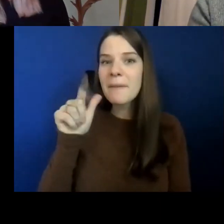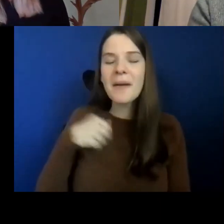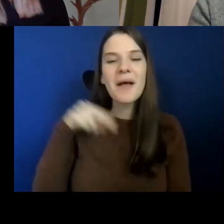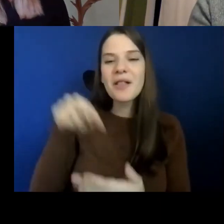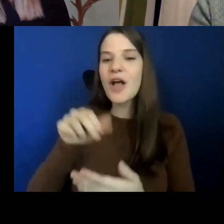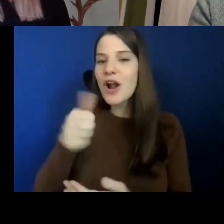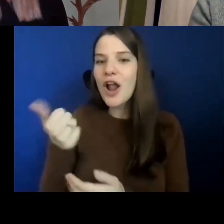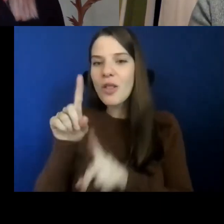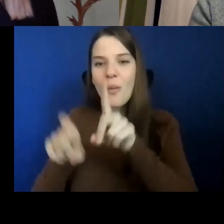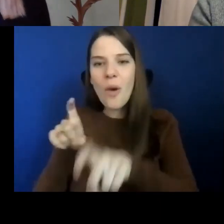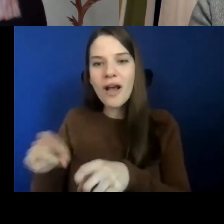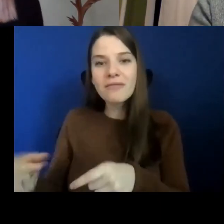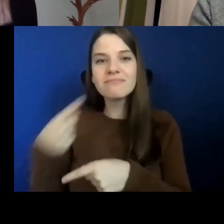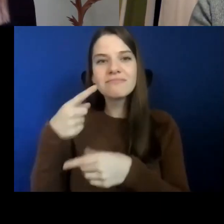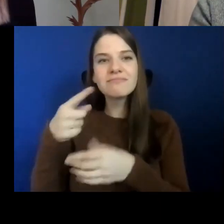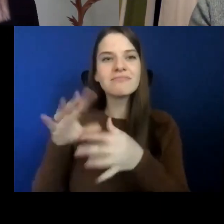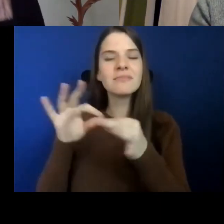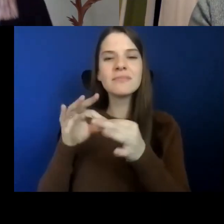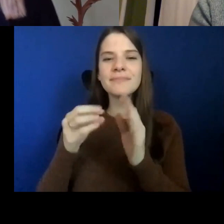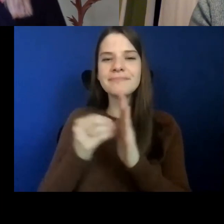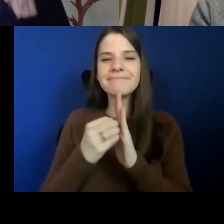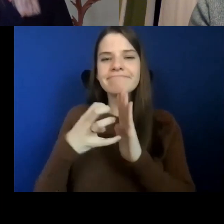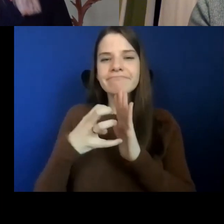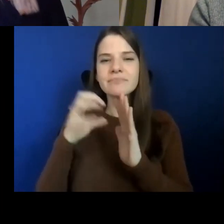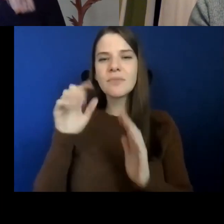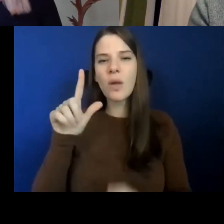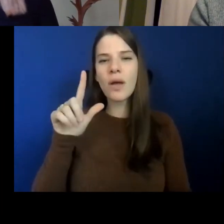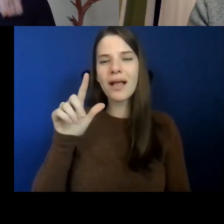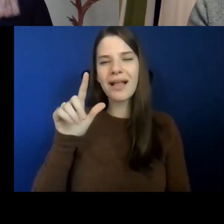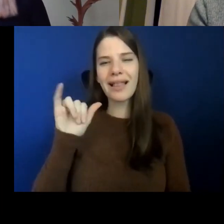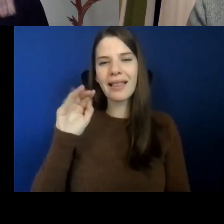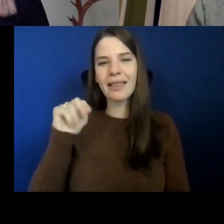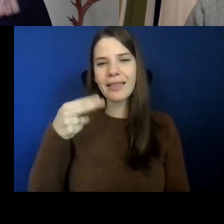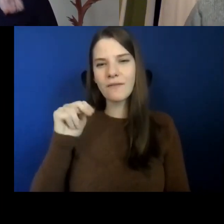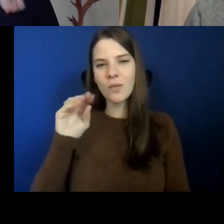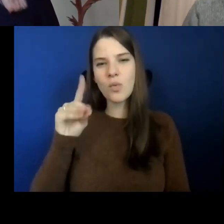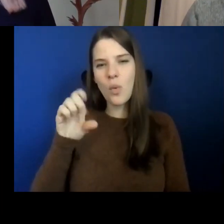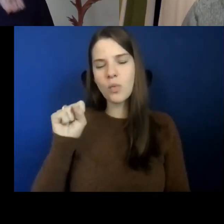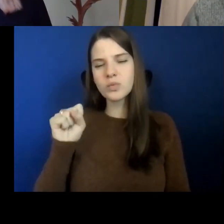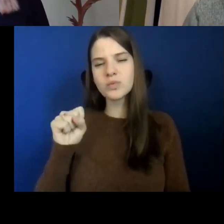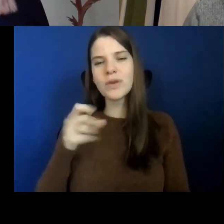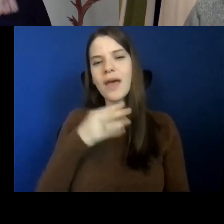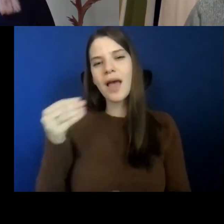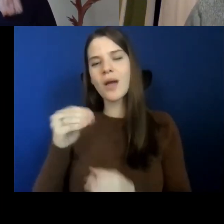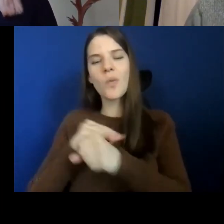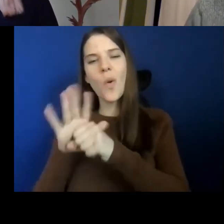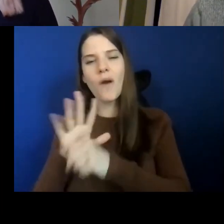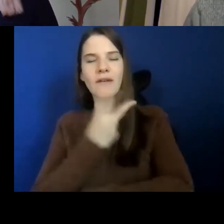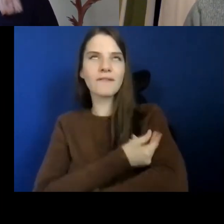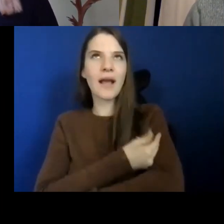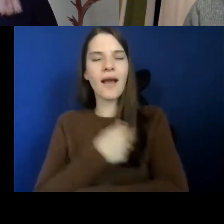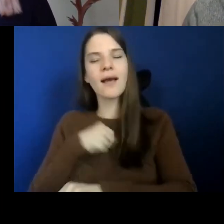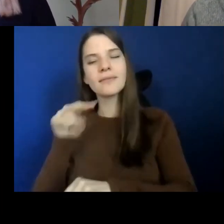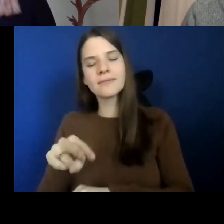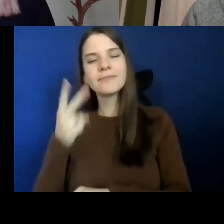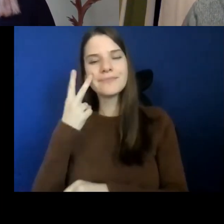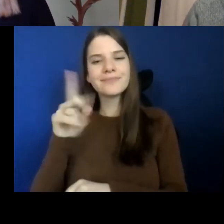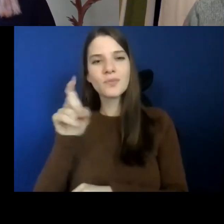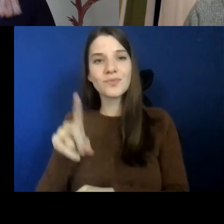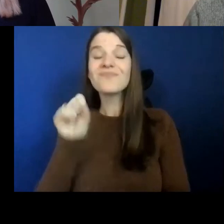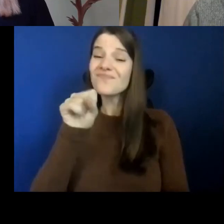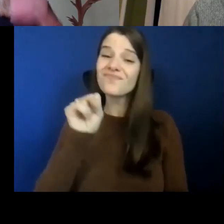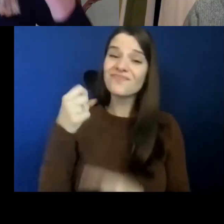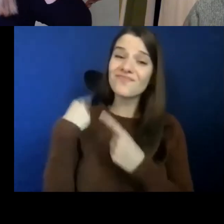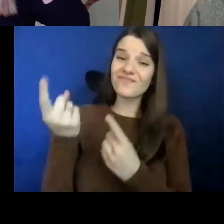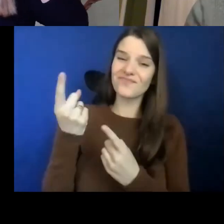the questions about the enlarged nodes and the COVID vaccine. That has been one of our